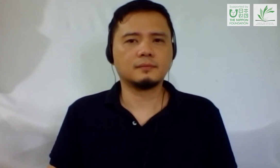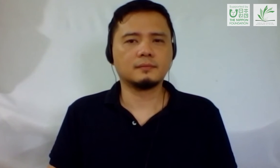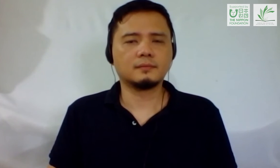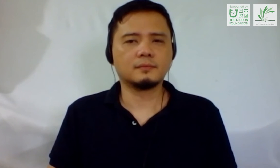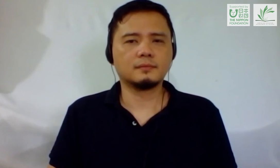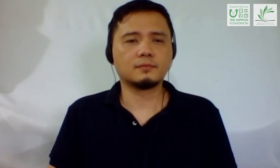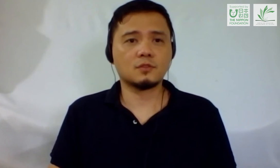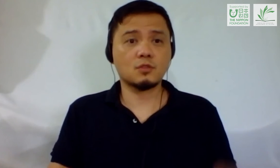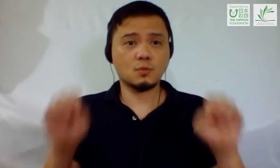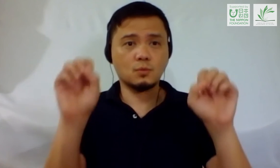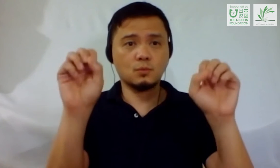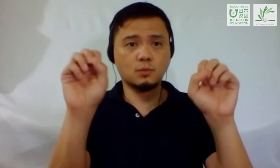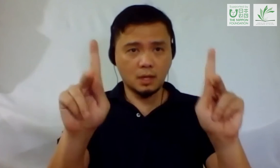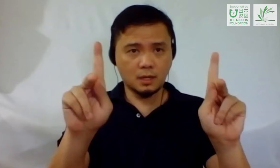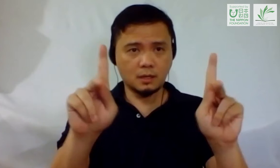right.